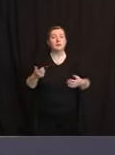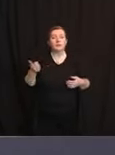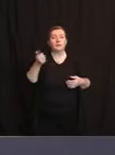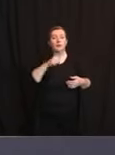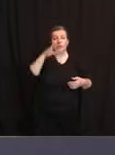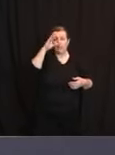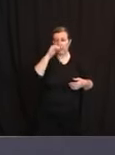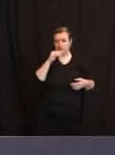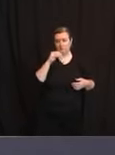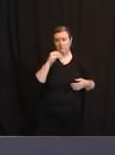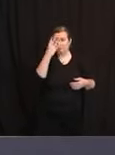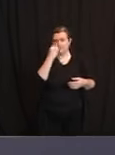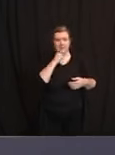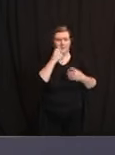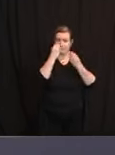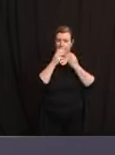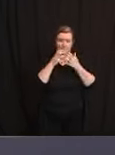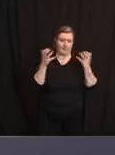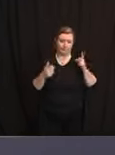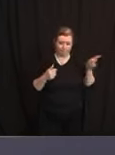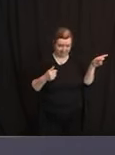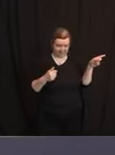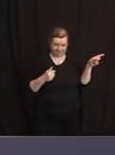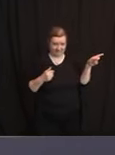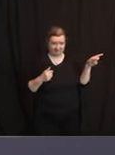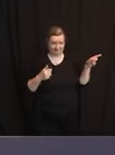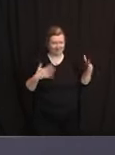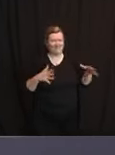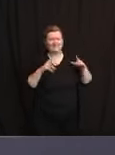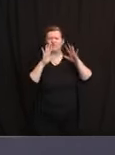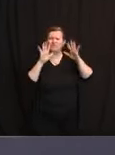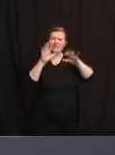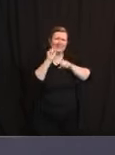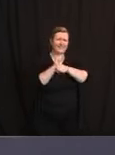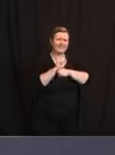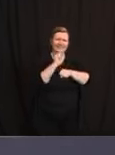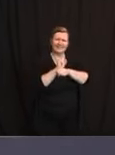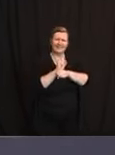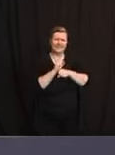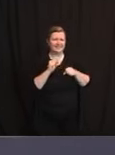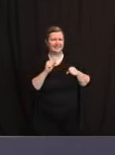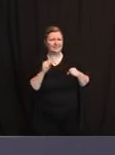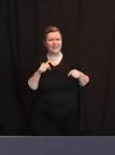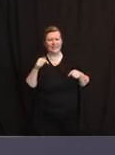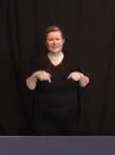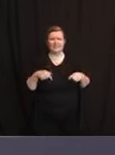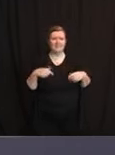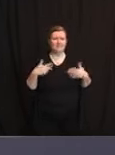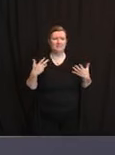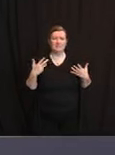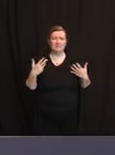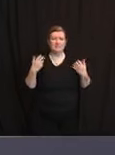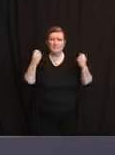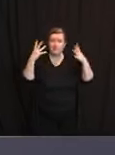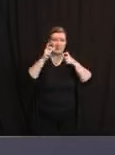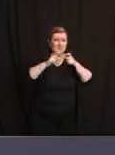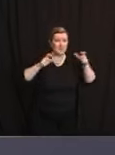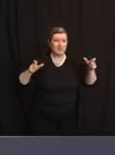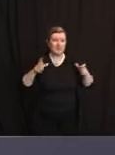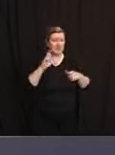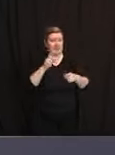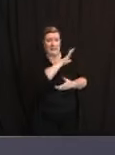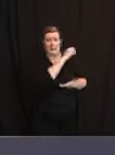to him and his team, who are doing an extraordinary job in the face of a tsunami unlike any we've ever seen before. And again,